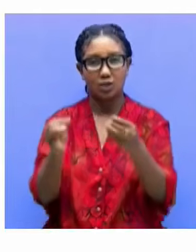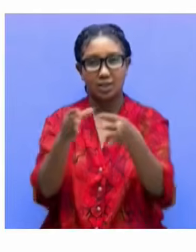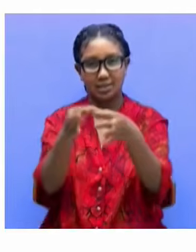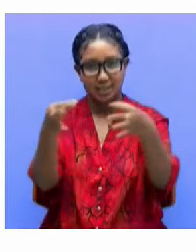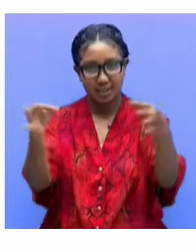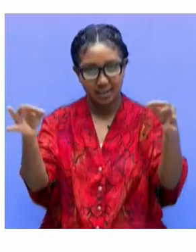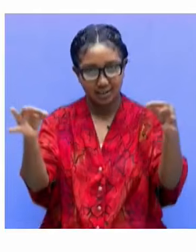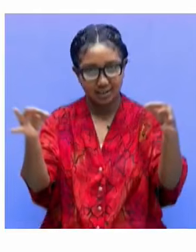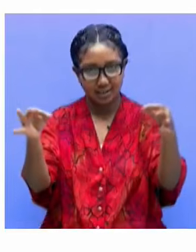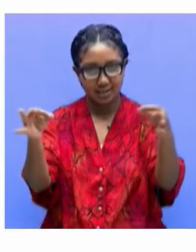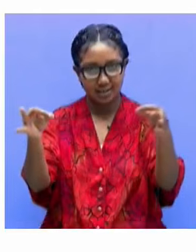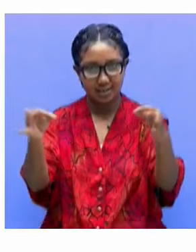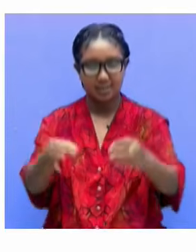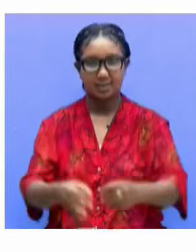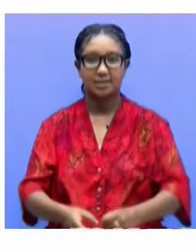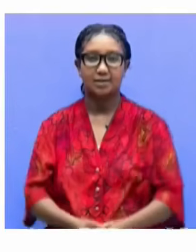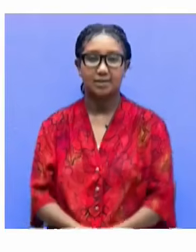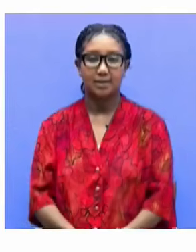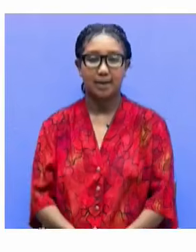sentence